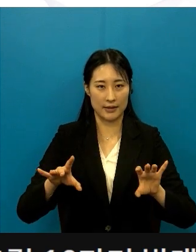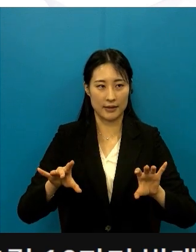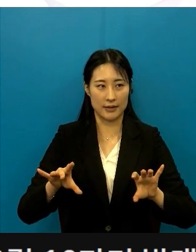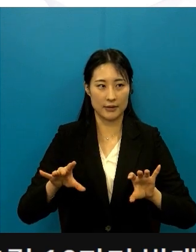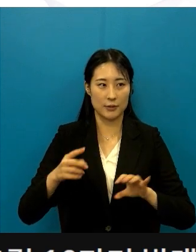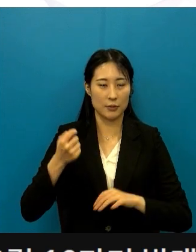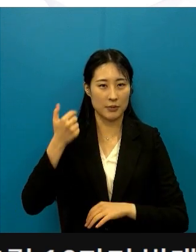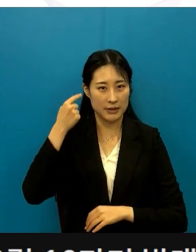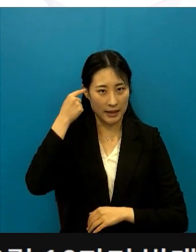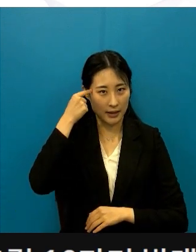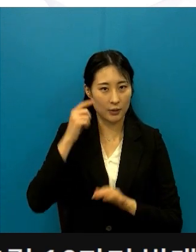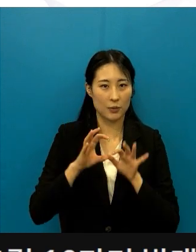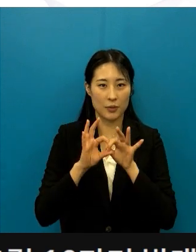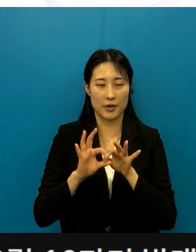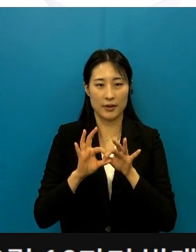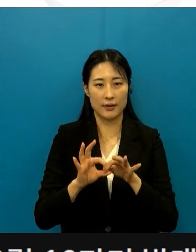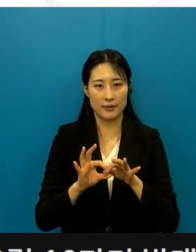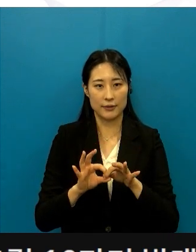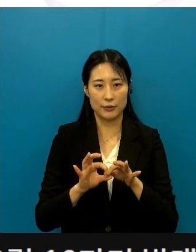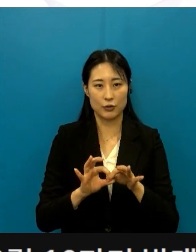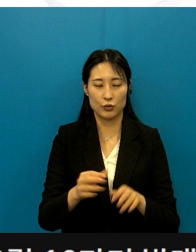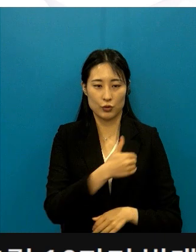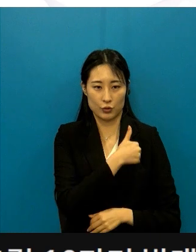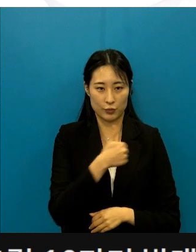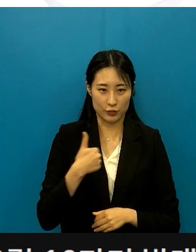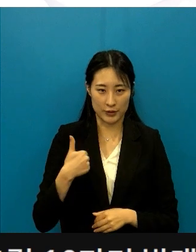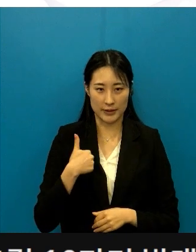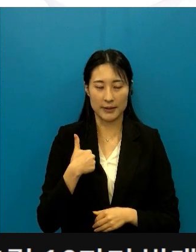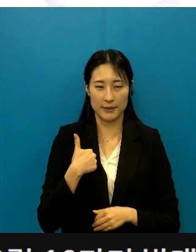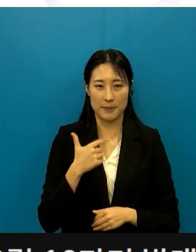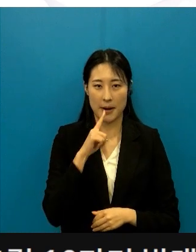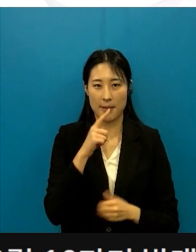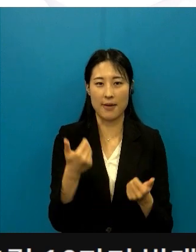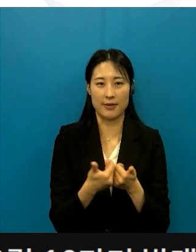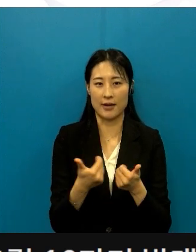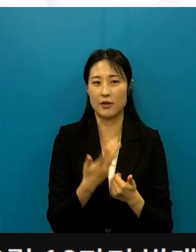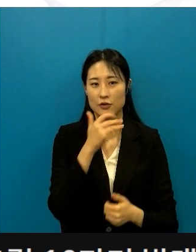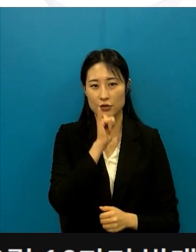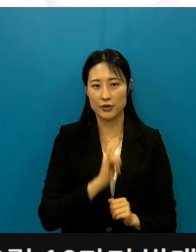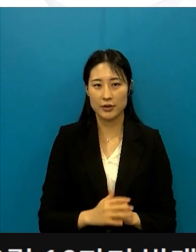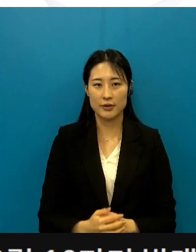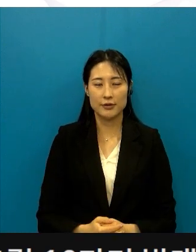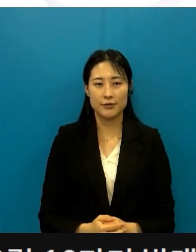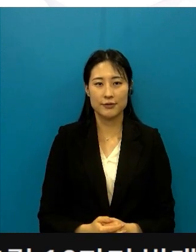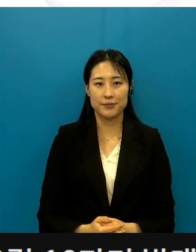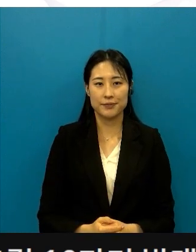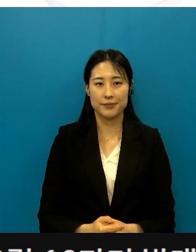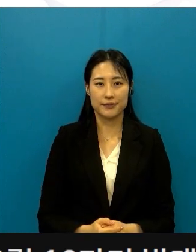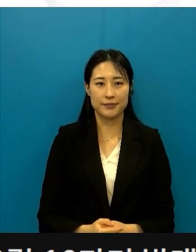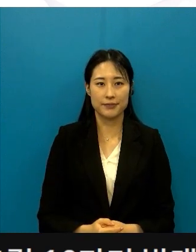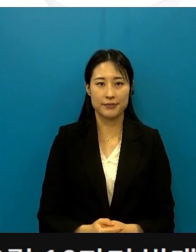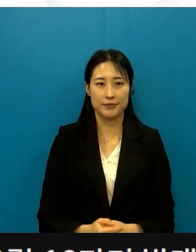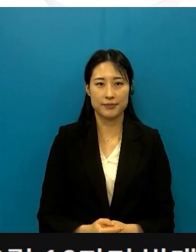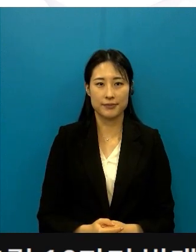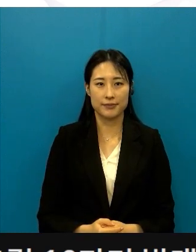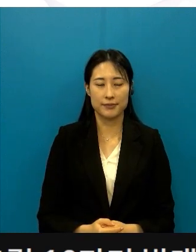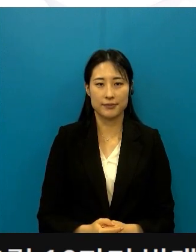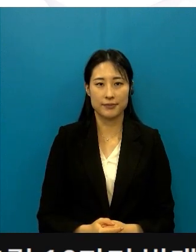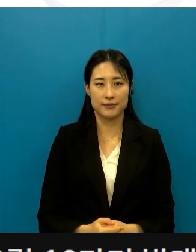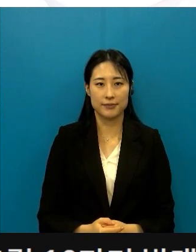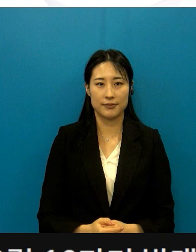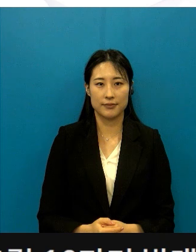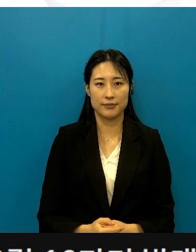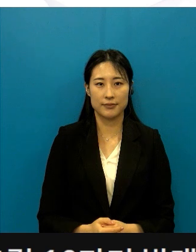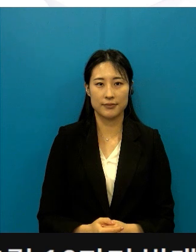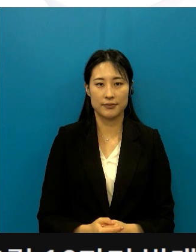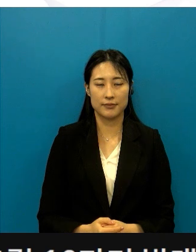individuality of death, variability of culture, a problem of being an annoyance to